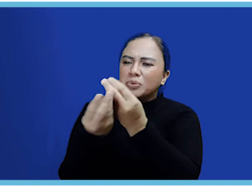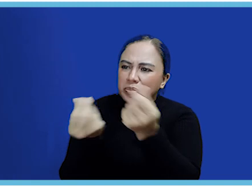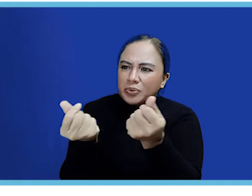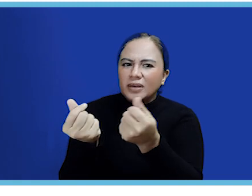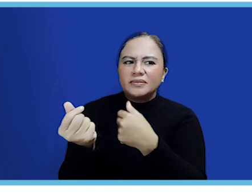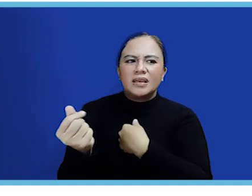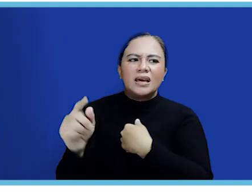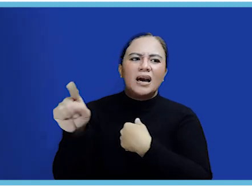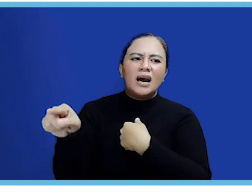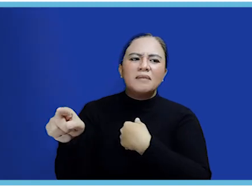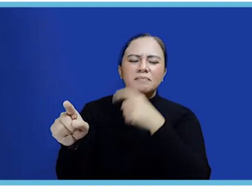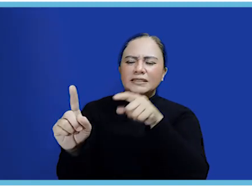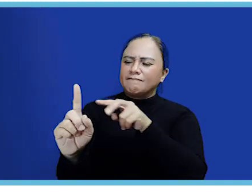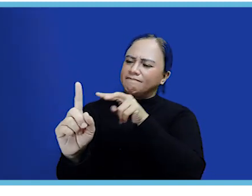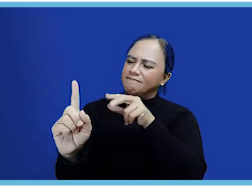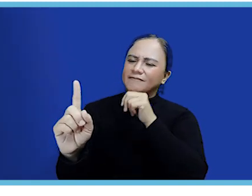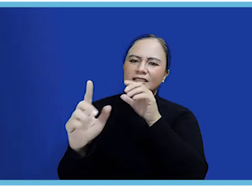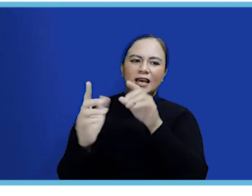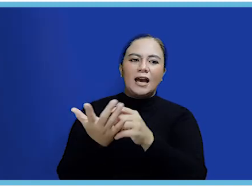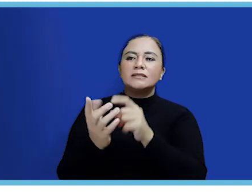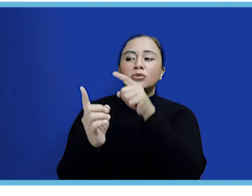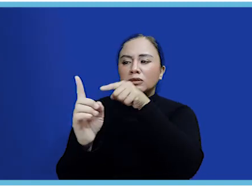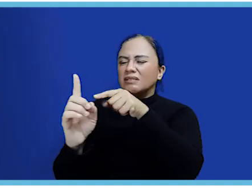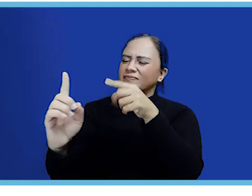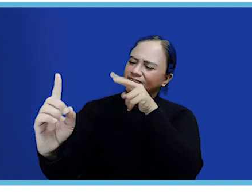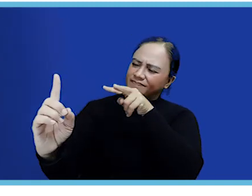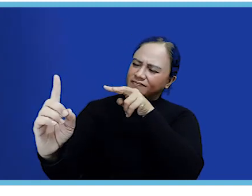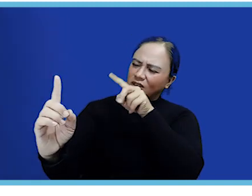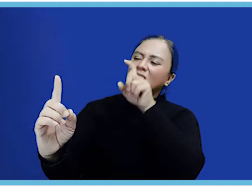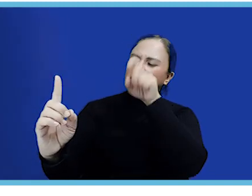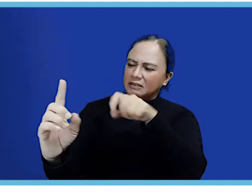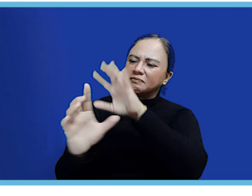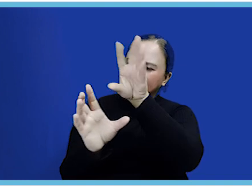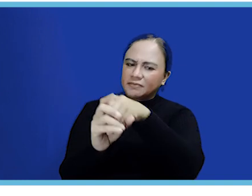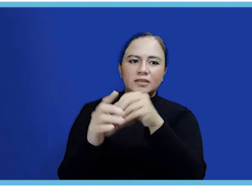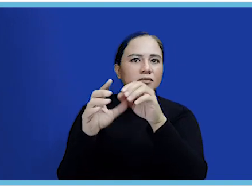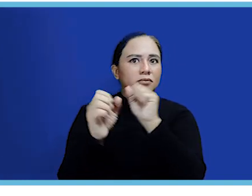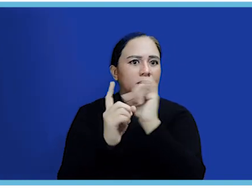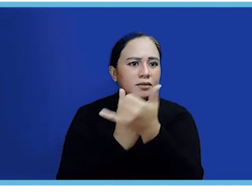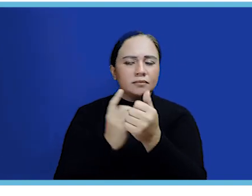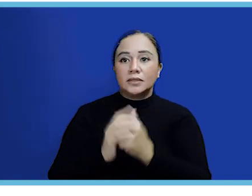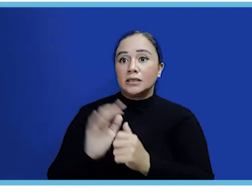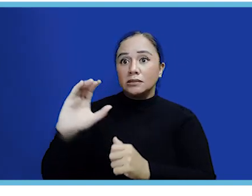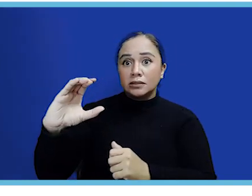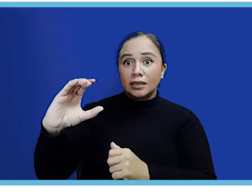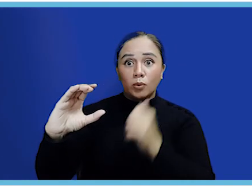look as not as disabled as possible before they can participate in society.